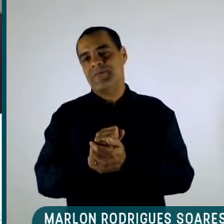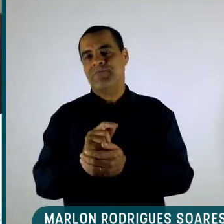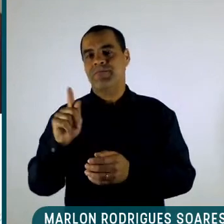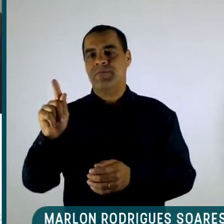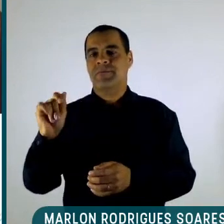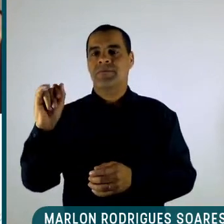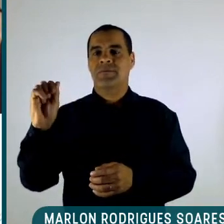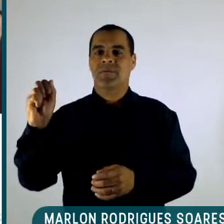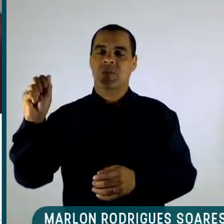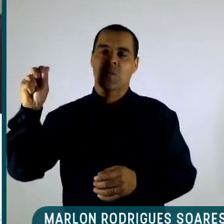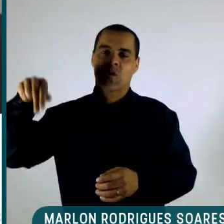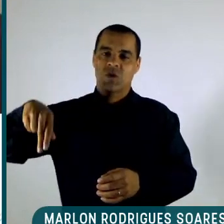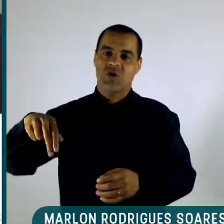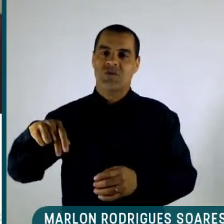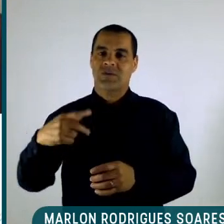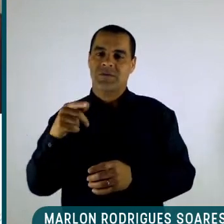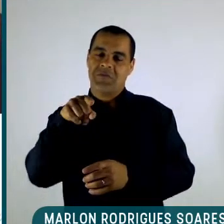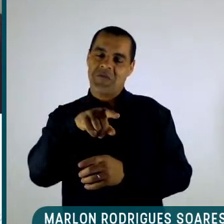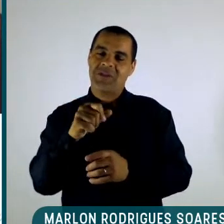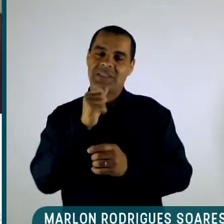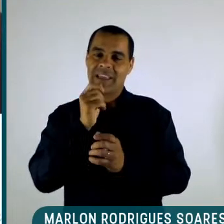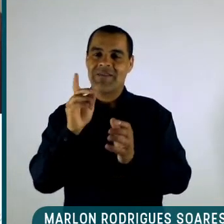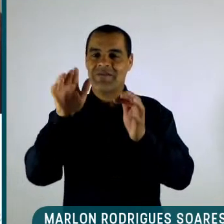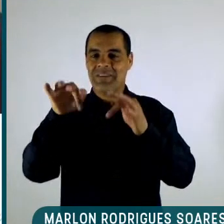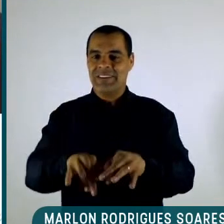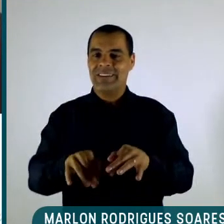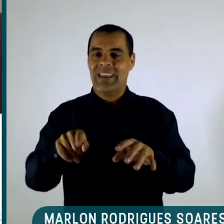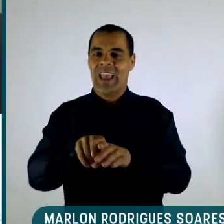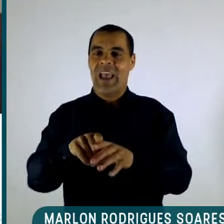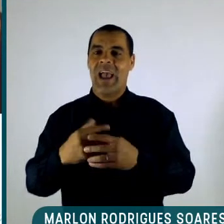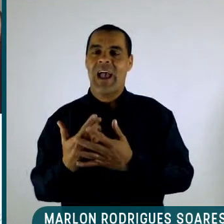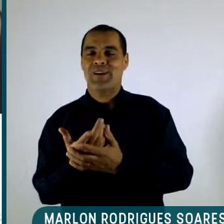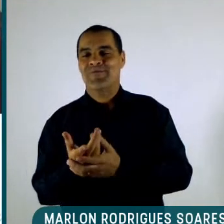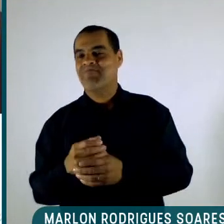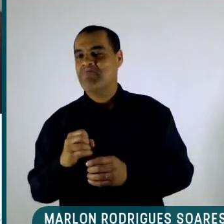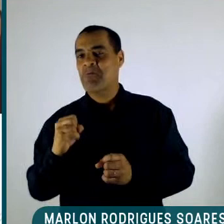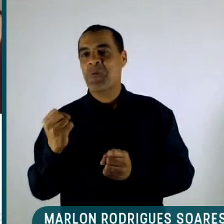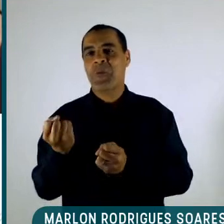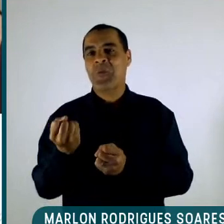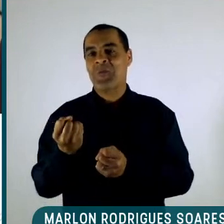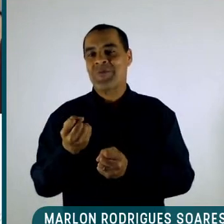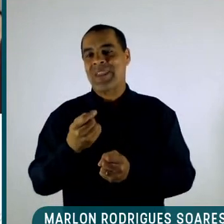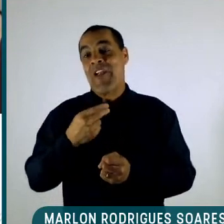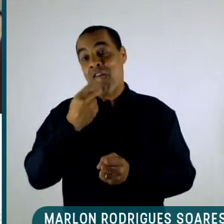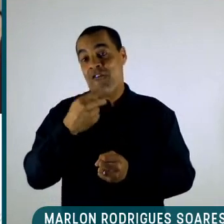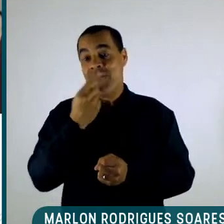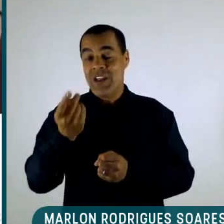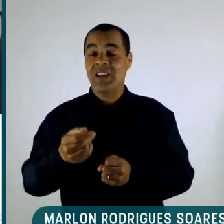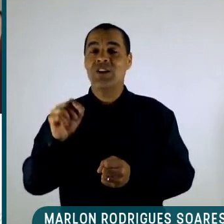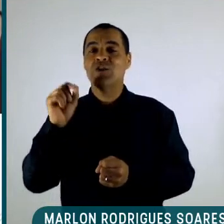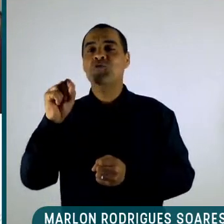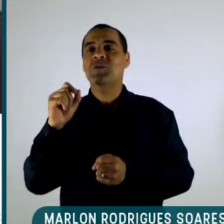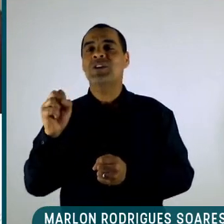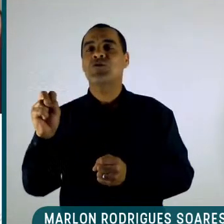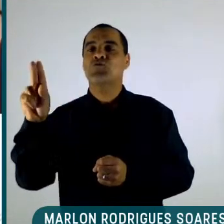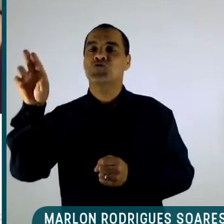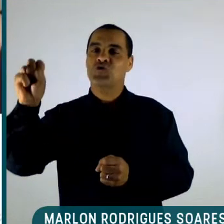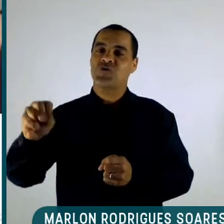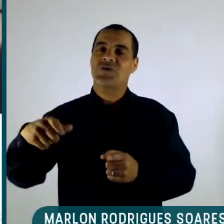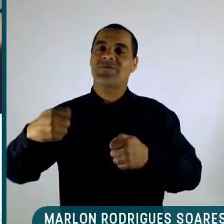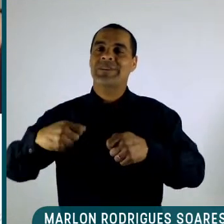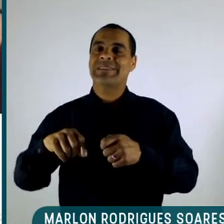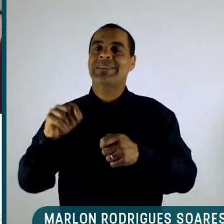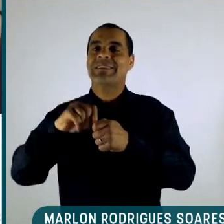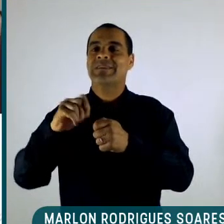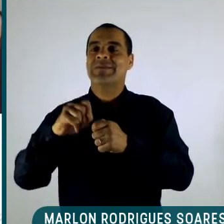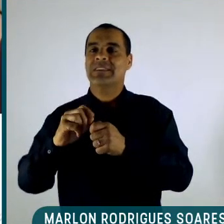whole. Gilson, please close our debate by telling us what